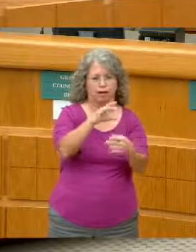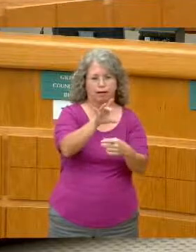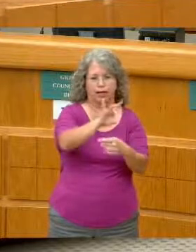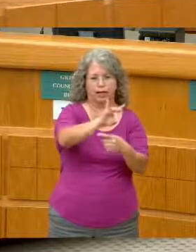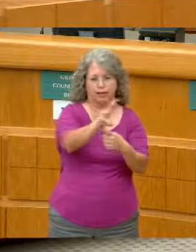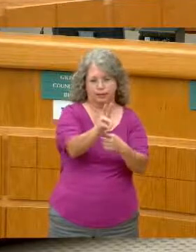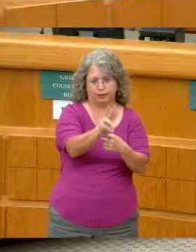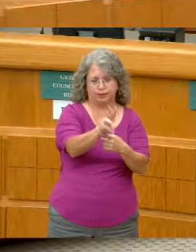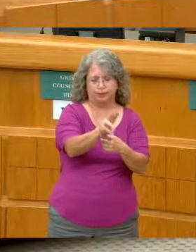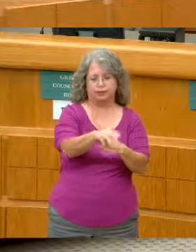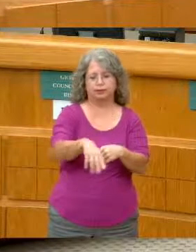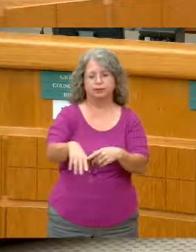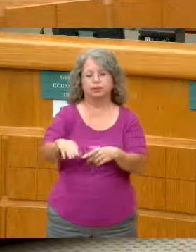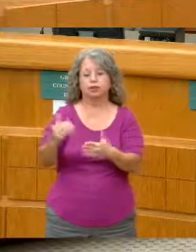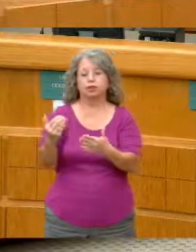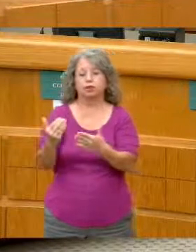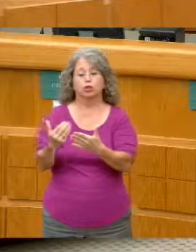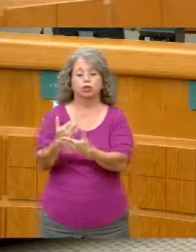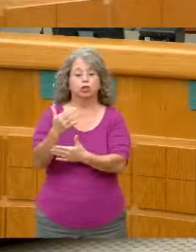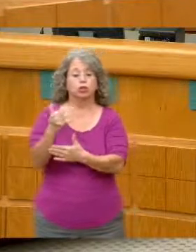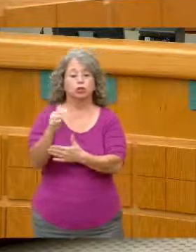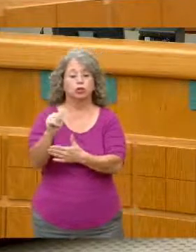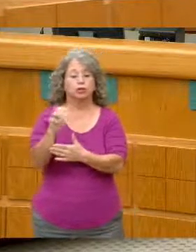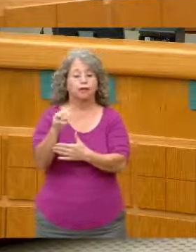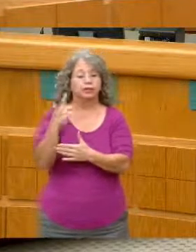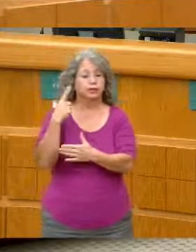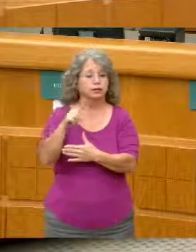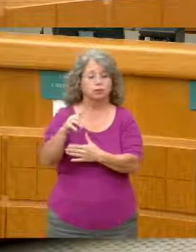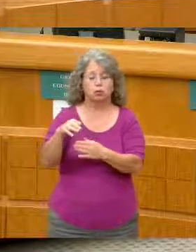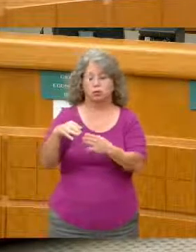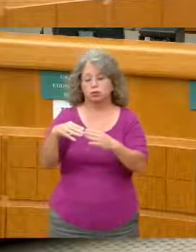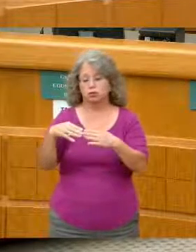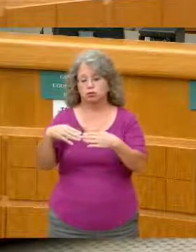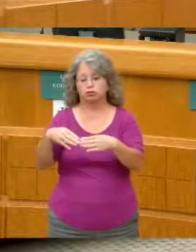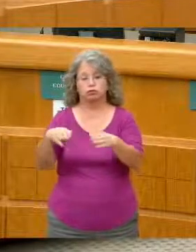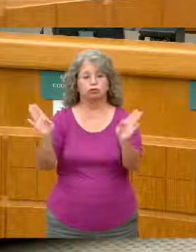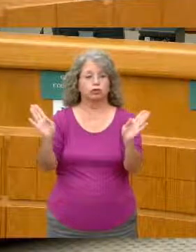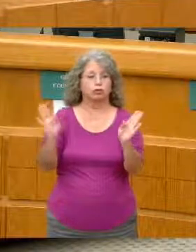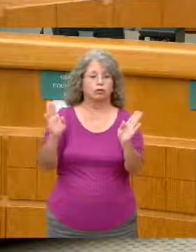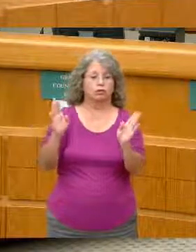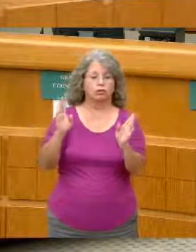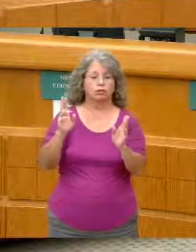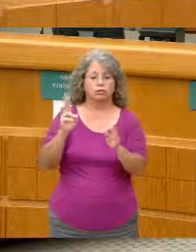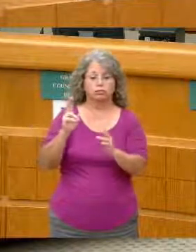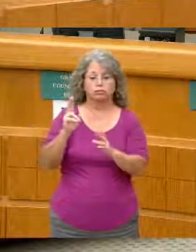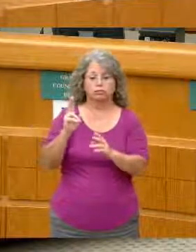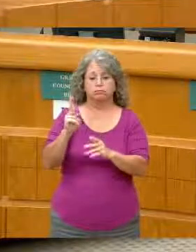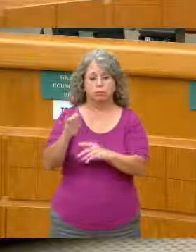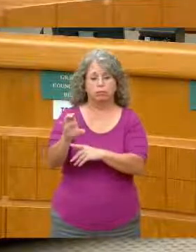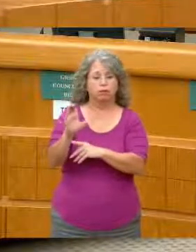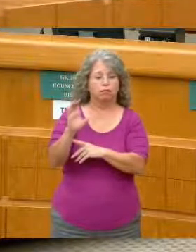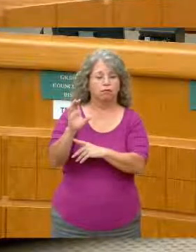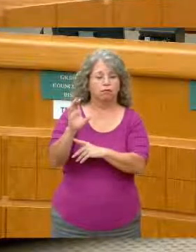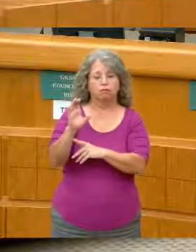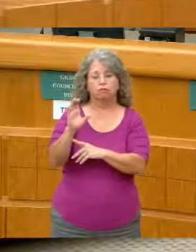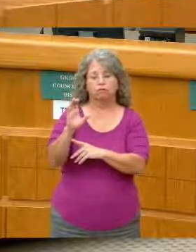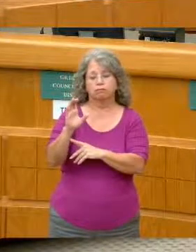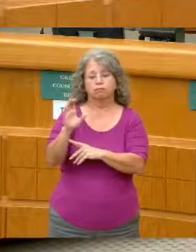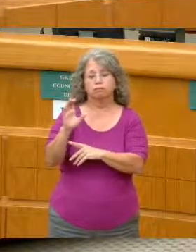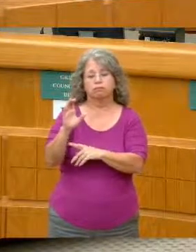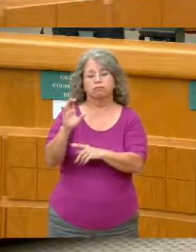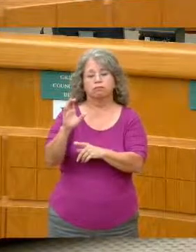is a total of 86, and then the number of new cases for our normal area,